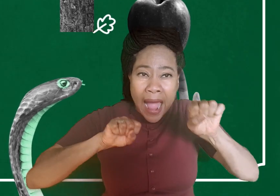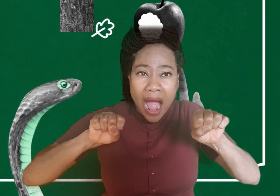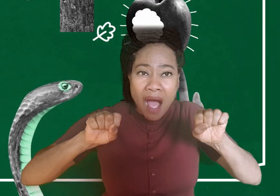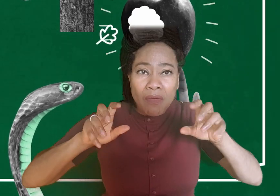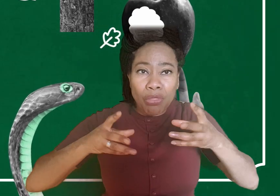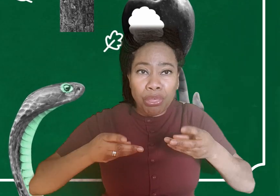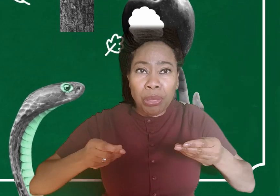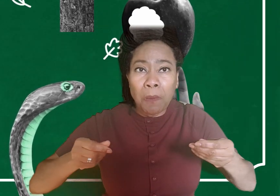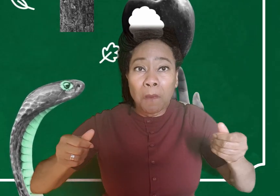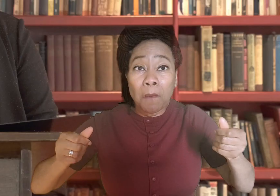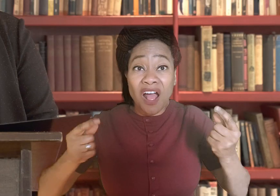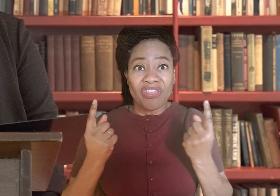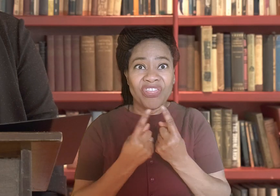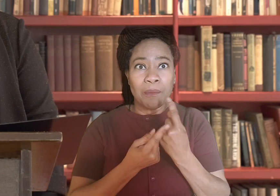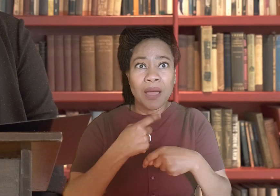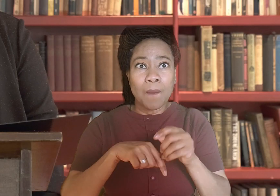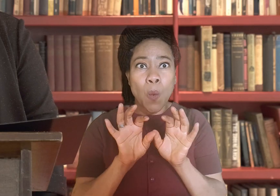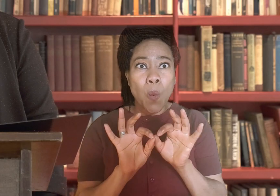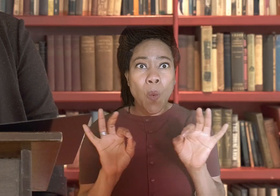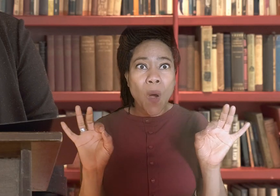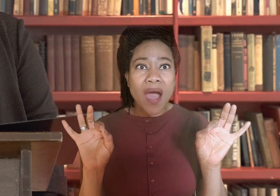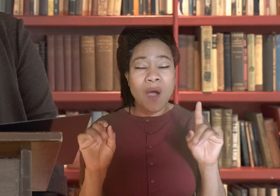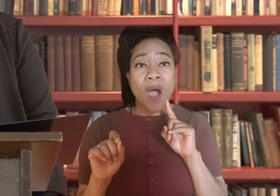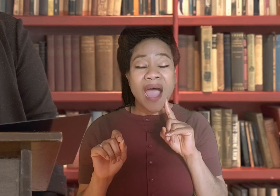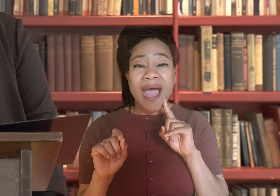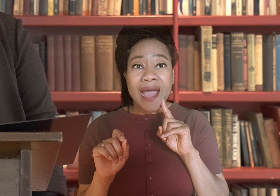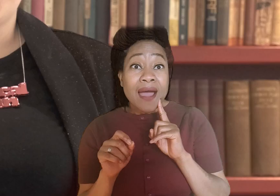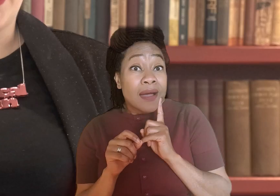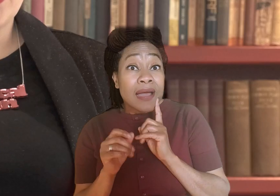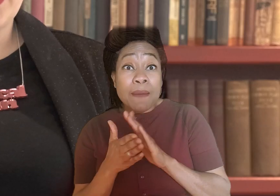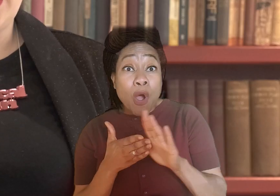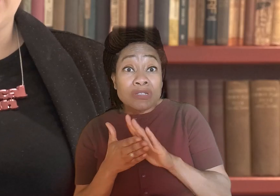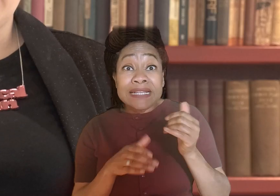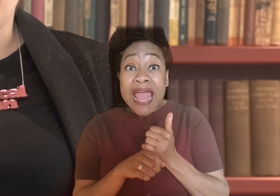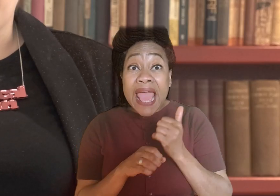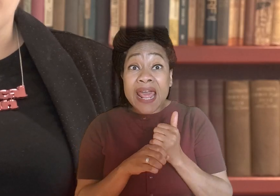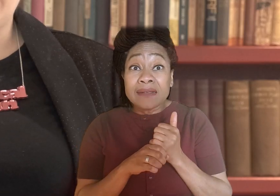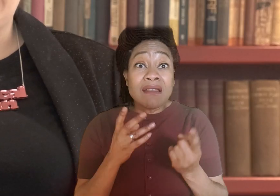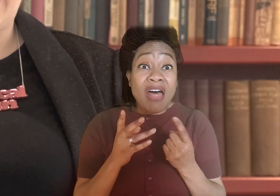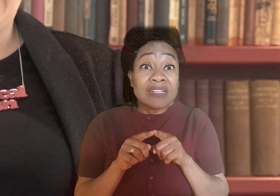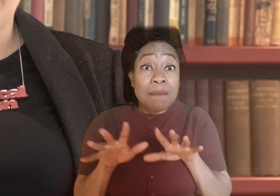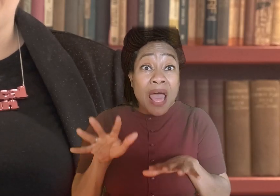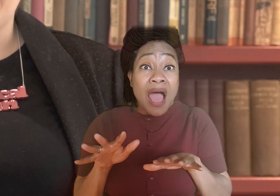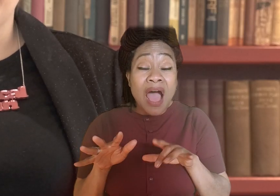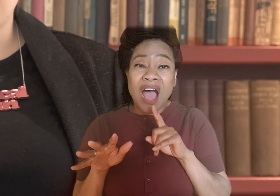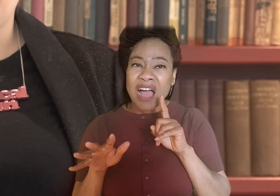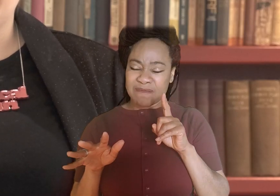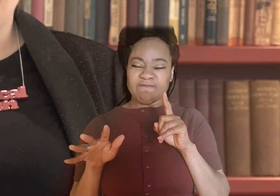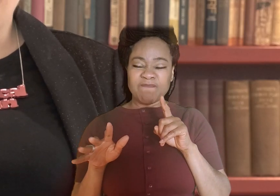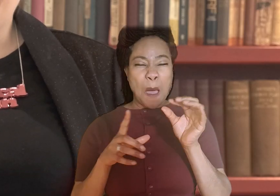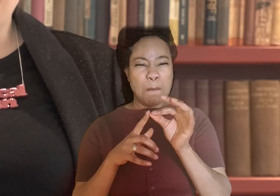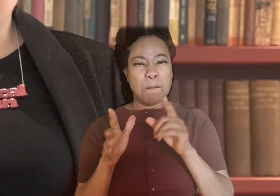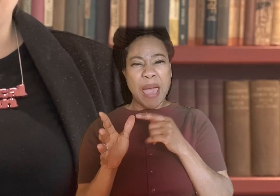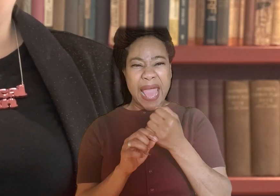After the fall of the Roman Empire, things fall quiet in our hysterical history. The medical teachings of Hippocrates, Galen and their